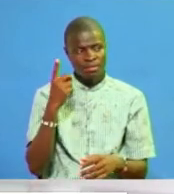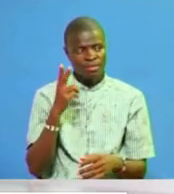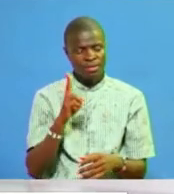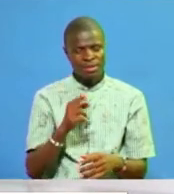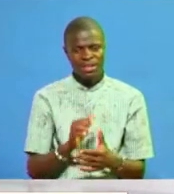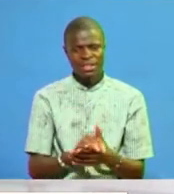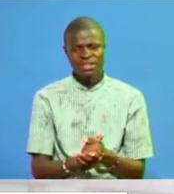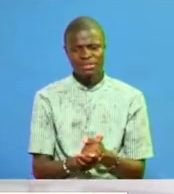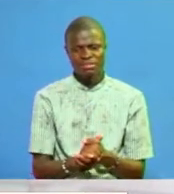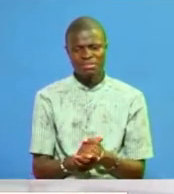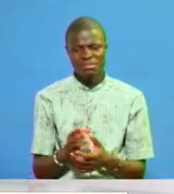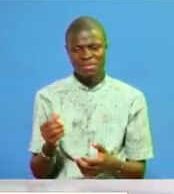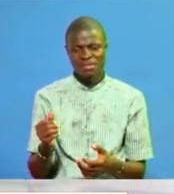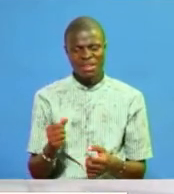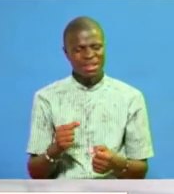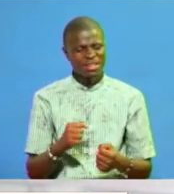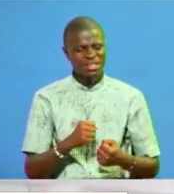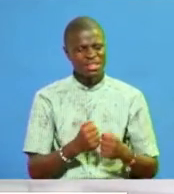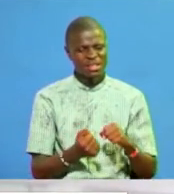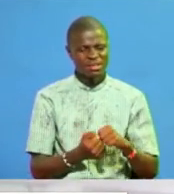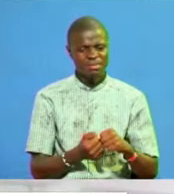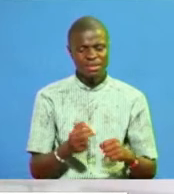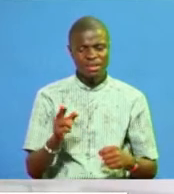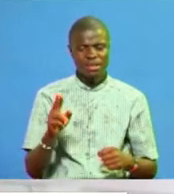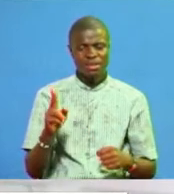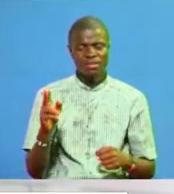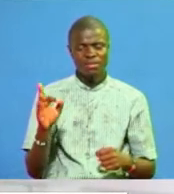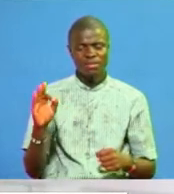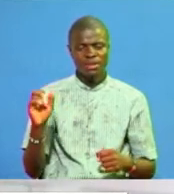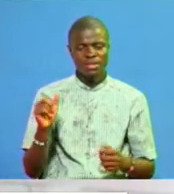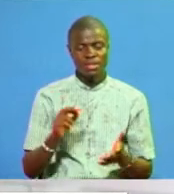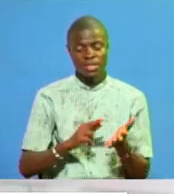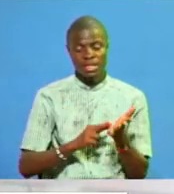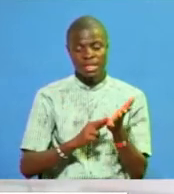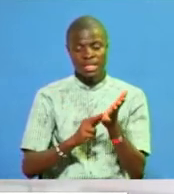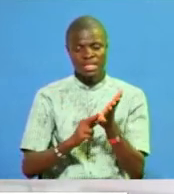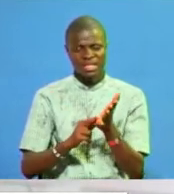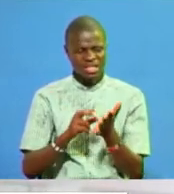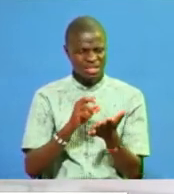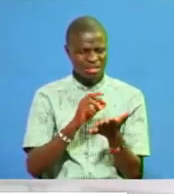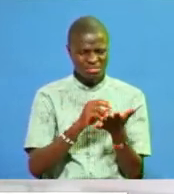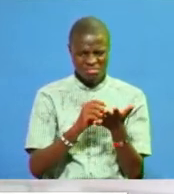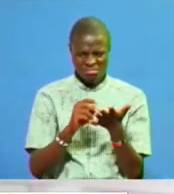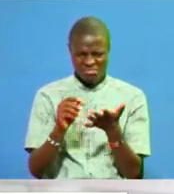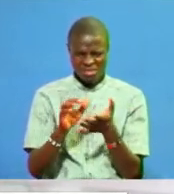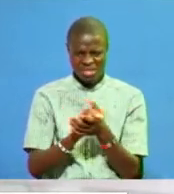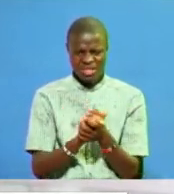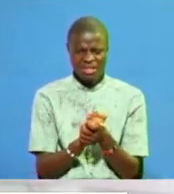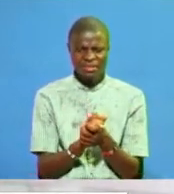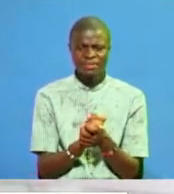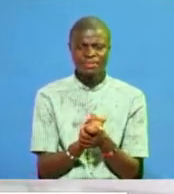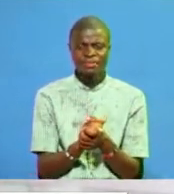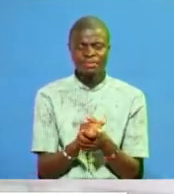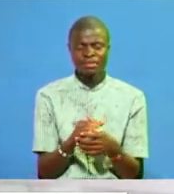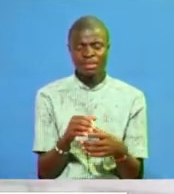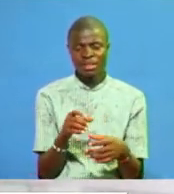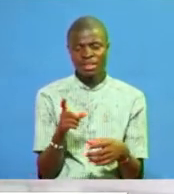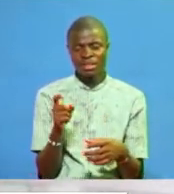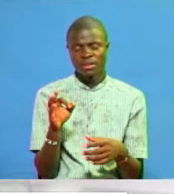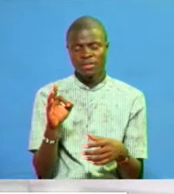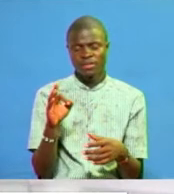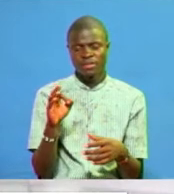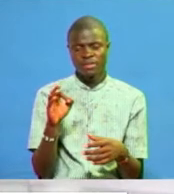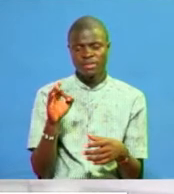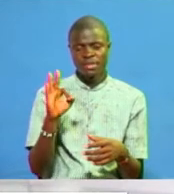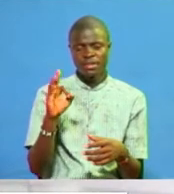finance expert. Rufus is also a research analyst, a lead market analyst at FX Pesa. I bet he has